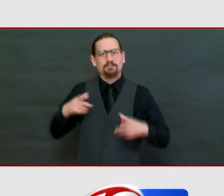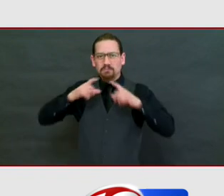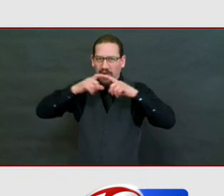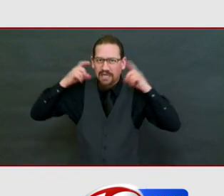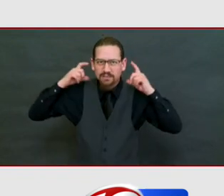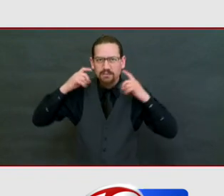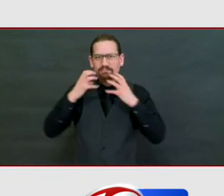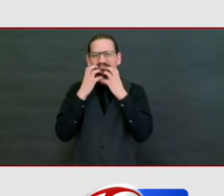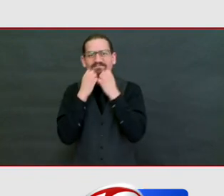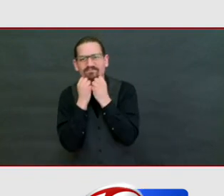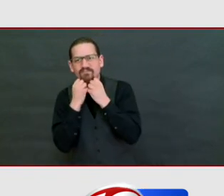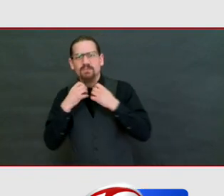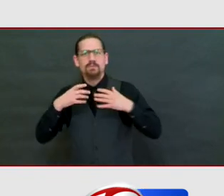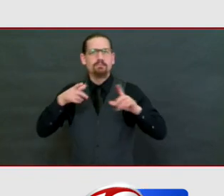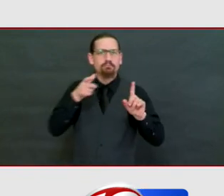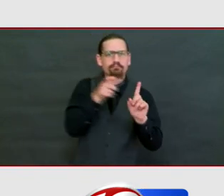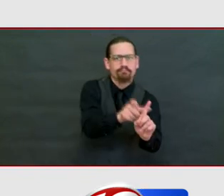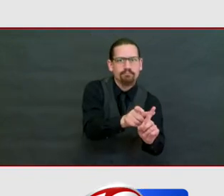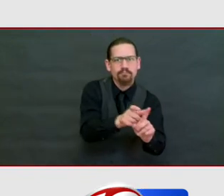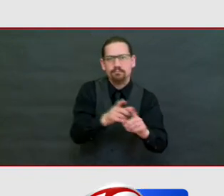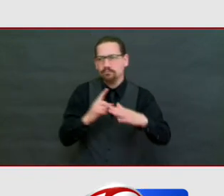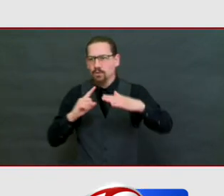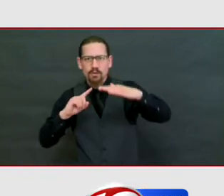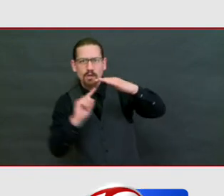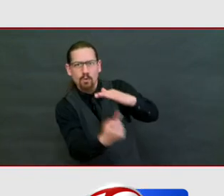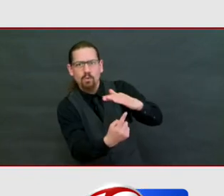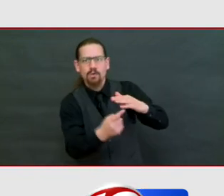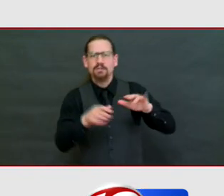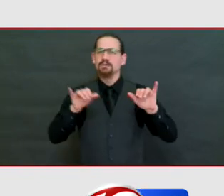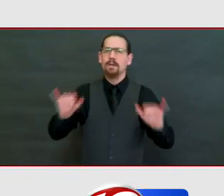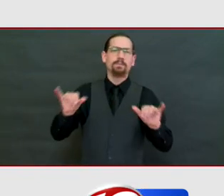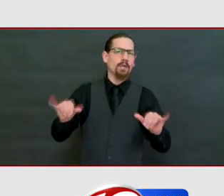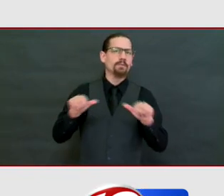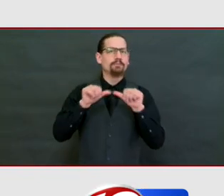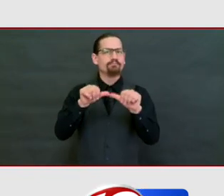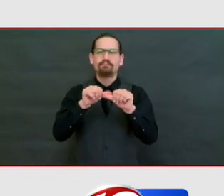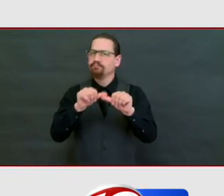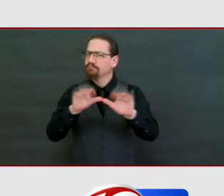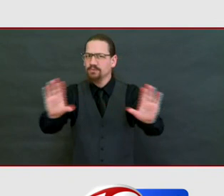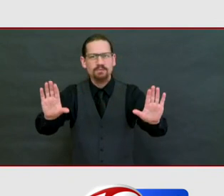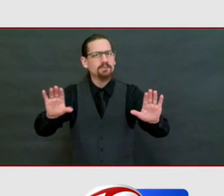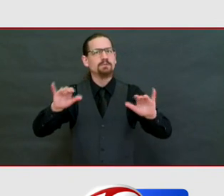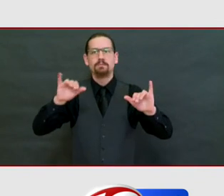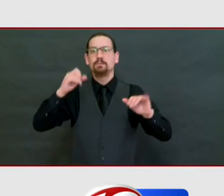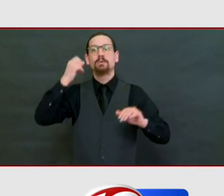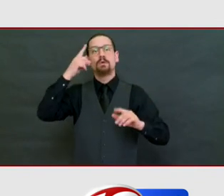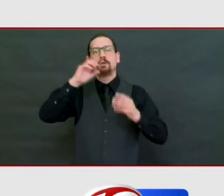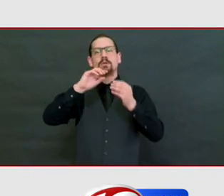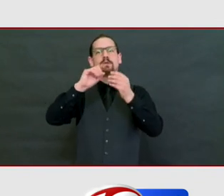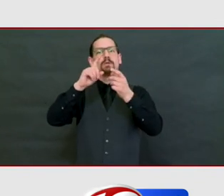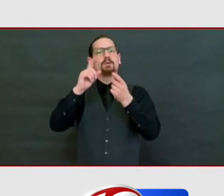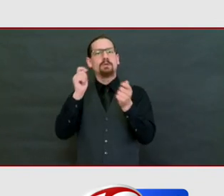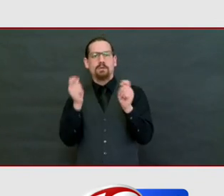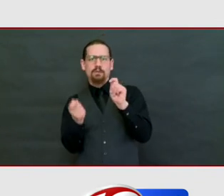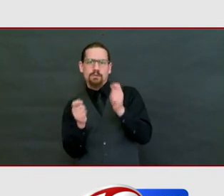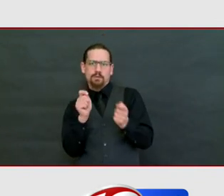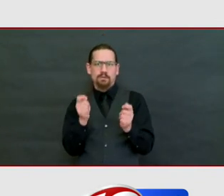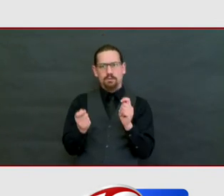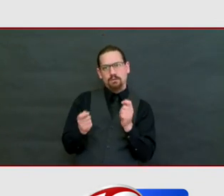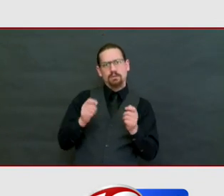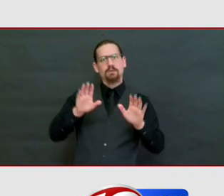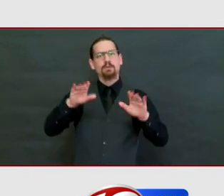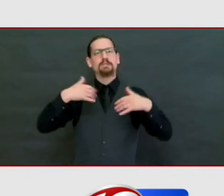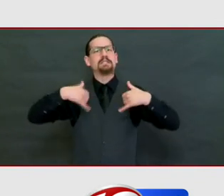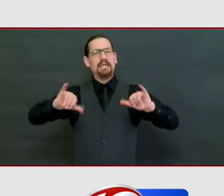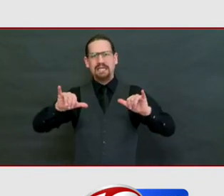lawyers, accountants, HR people, engineers, everybody who's working from home now is going to continue to work from home